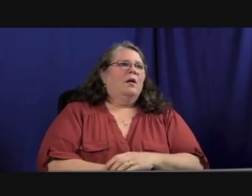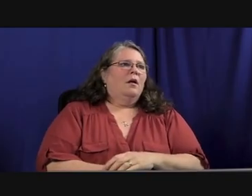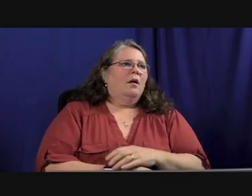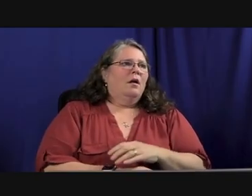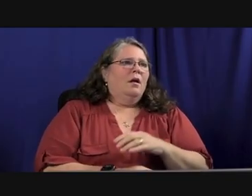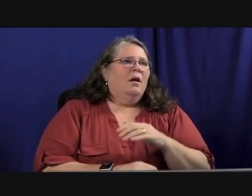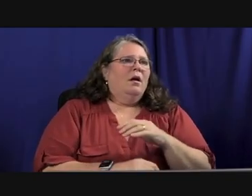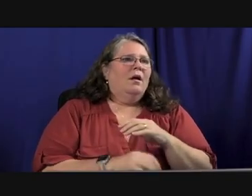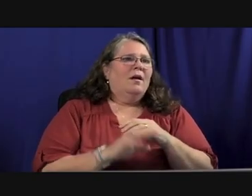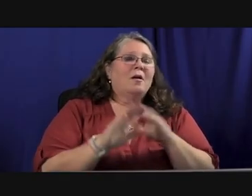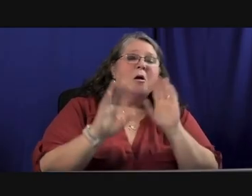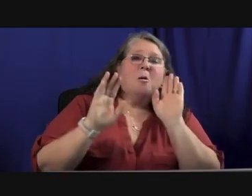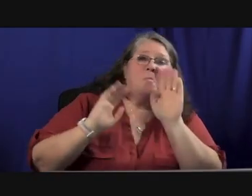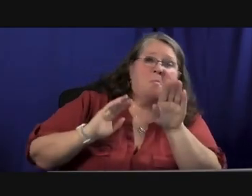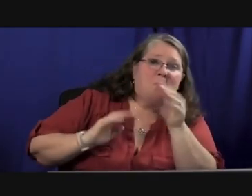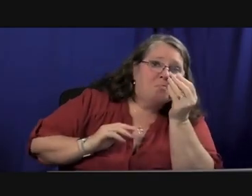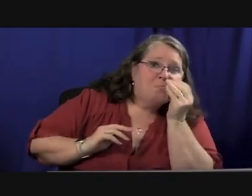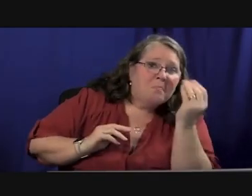this.